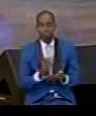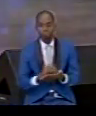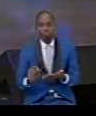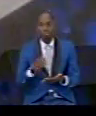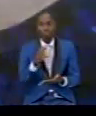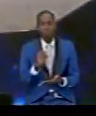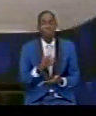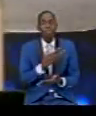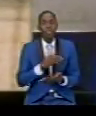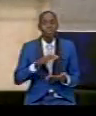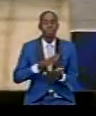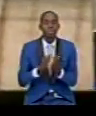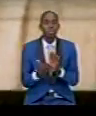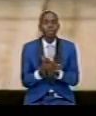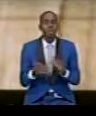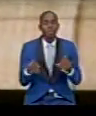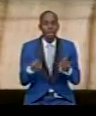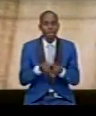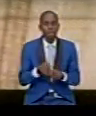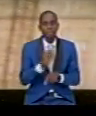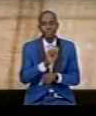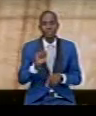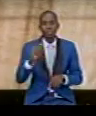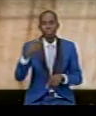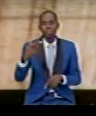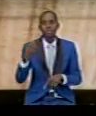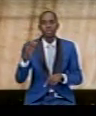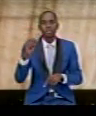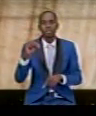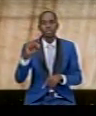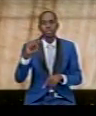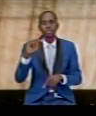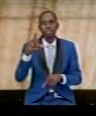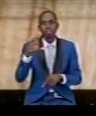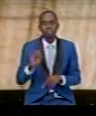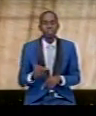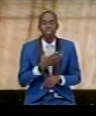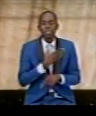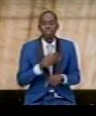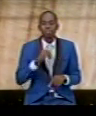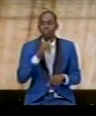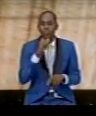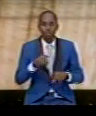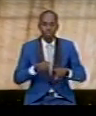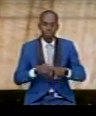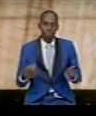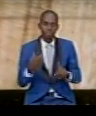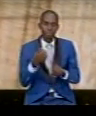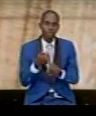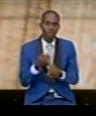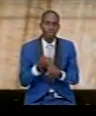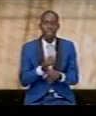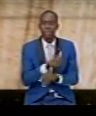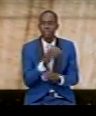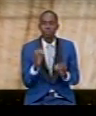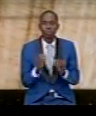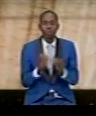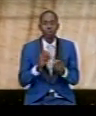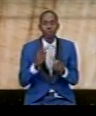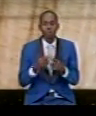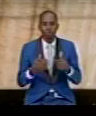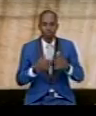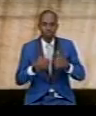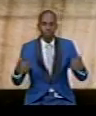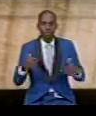as a gentile and he did not distinguish himself anymore or differentiate himself